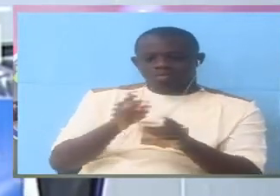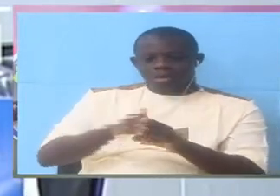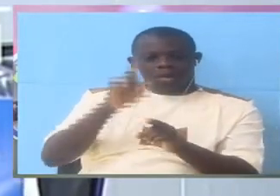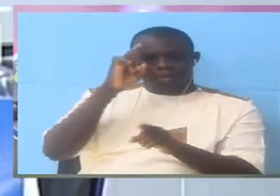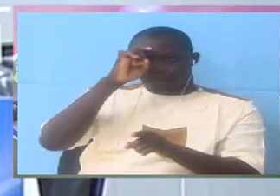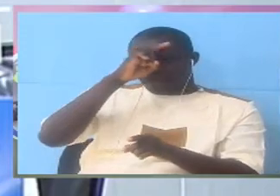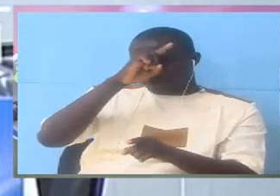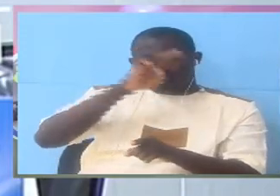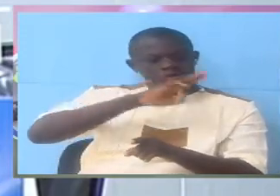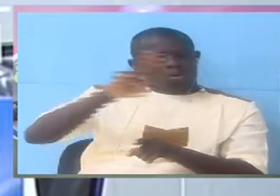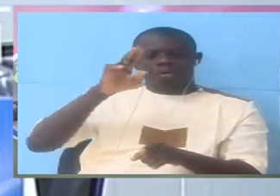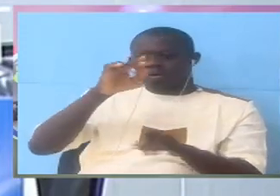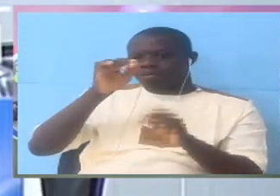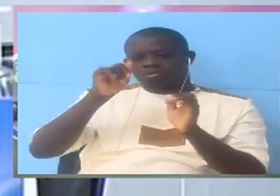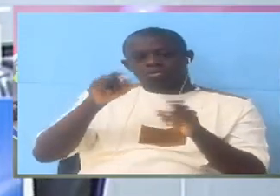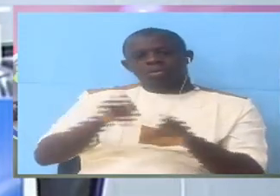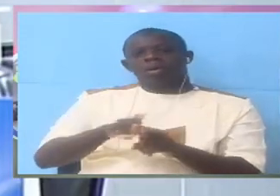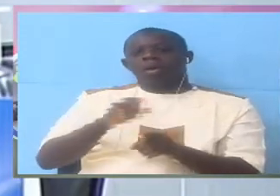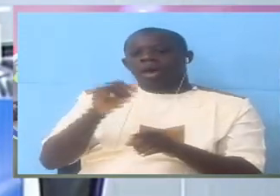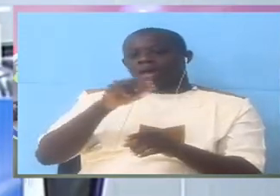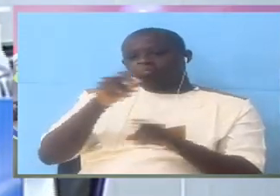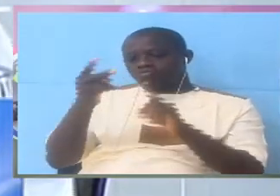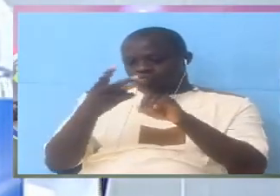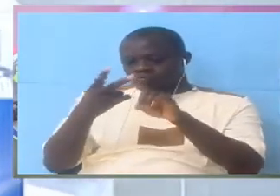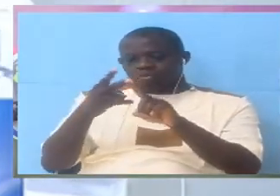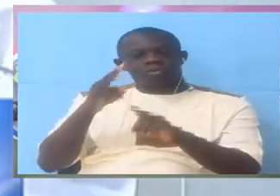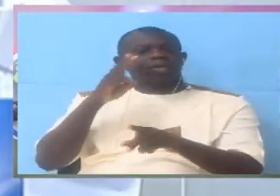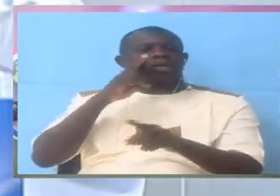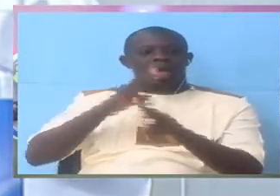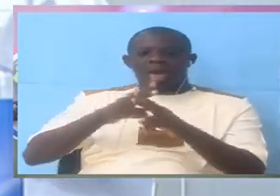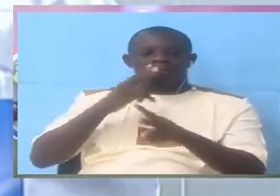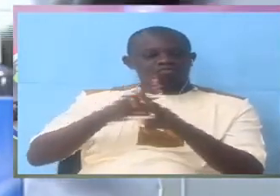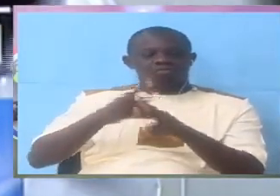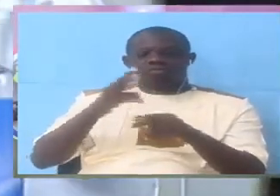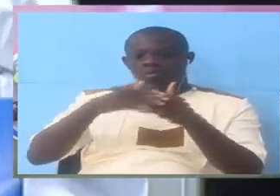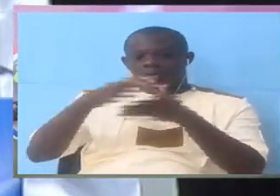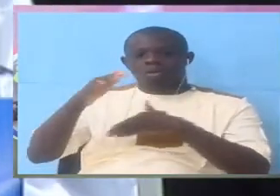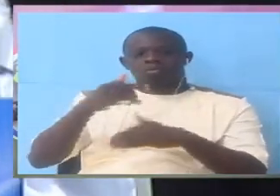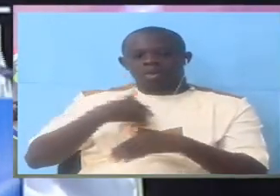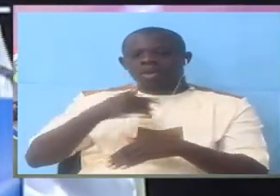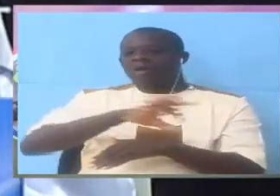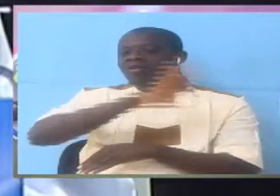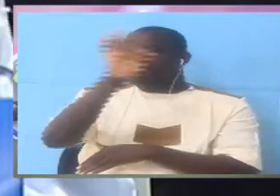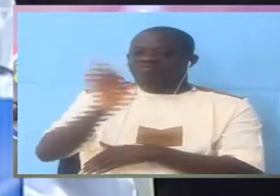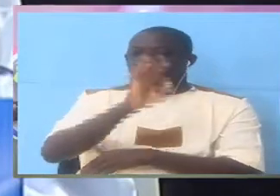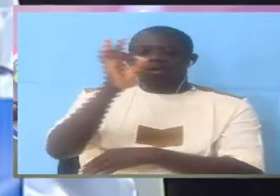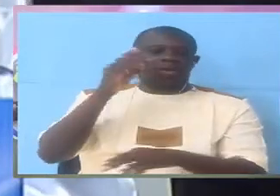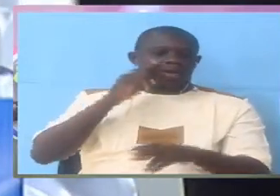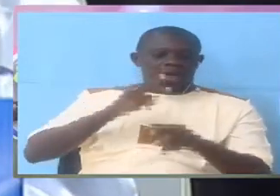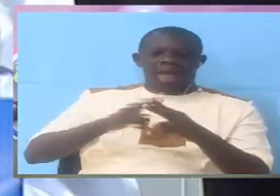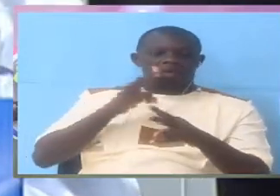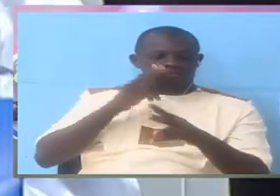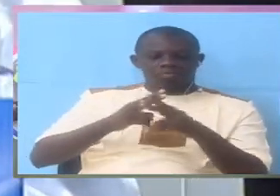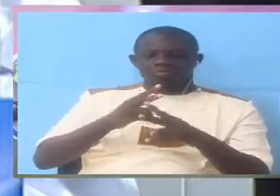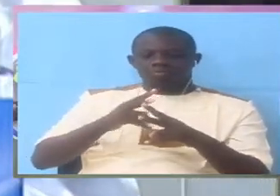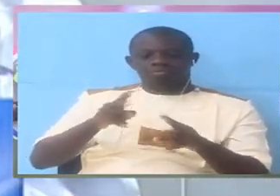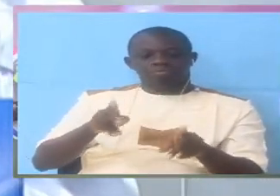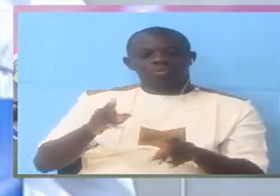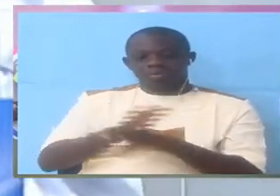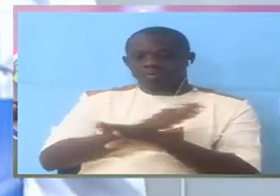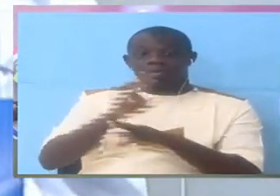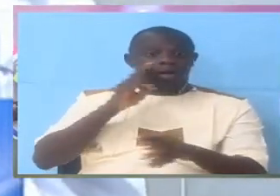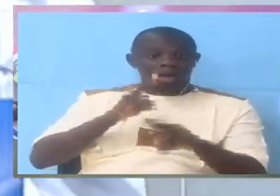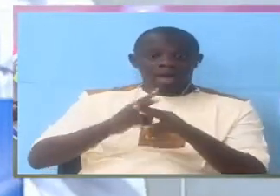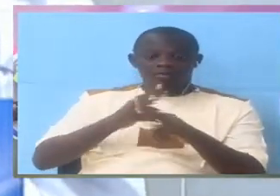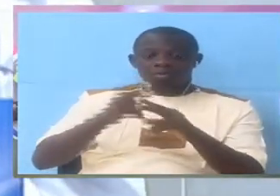Two, you see, I was very careful. I was very careful with the presence of these military